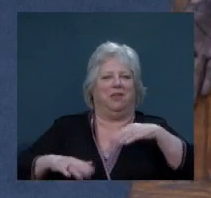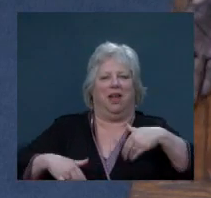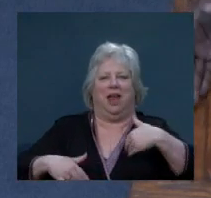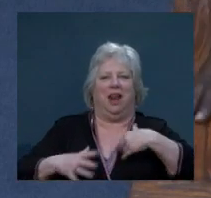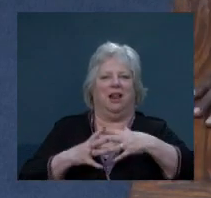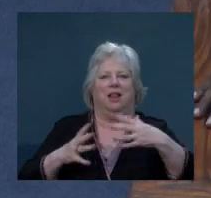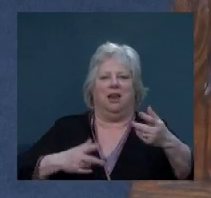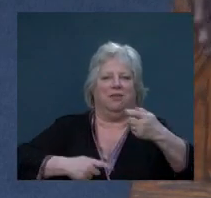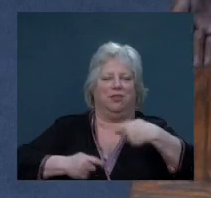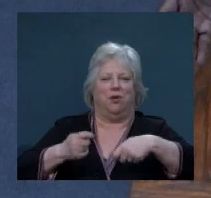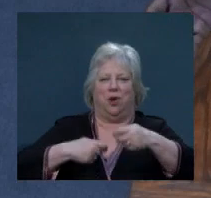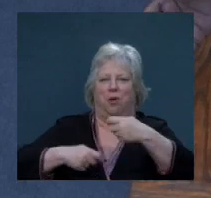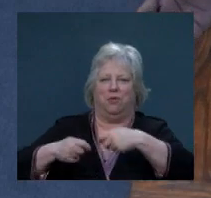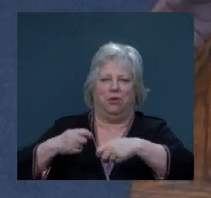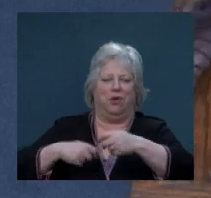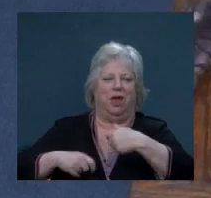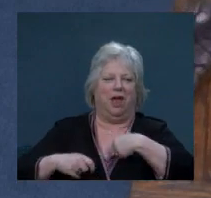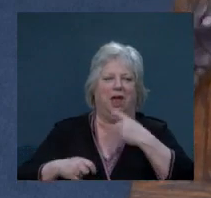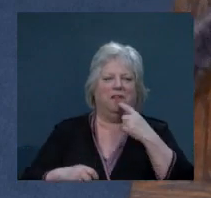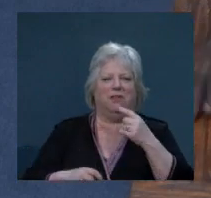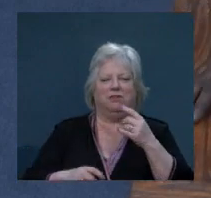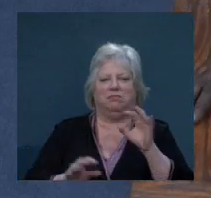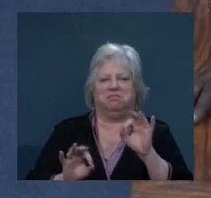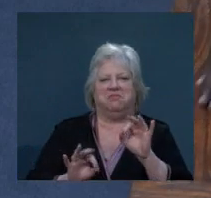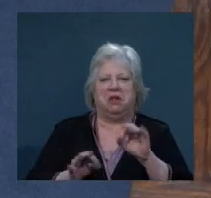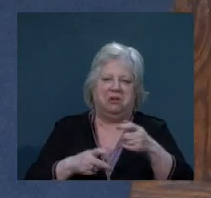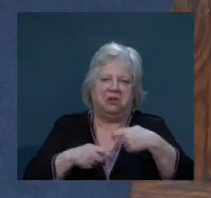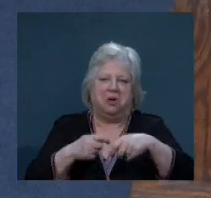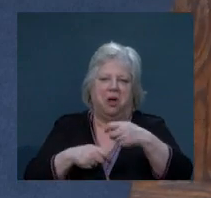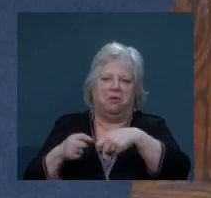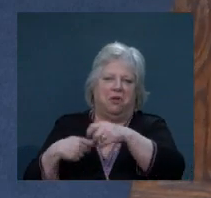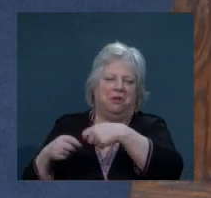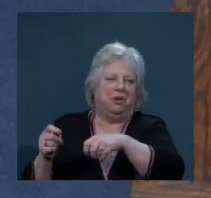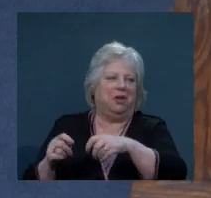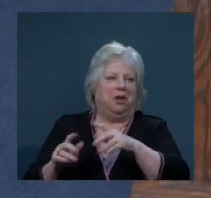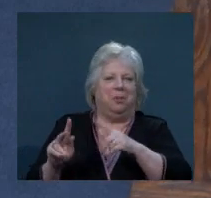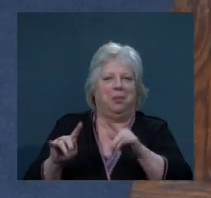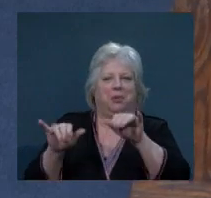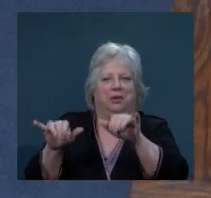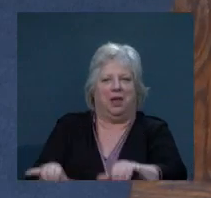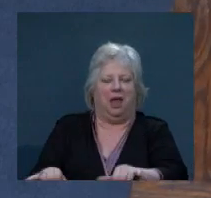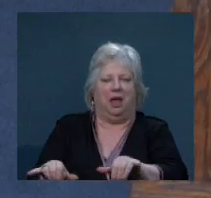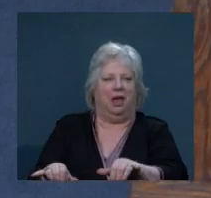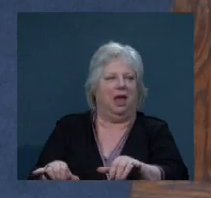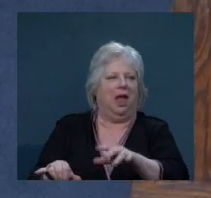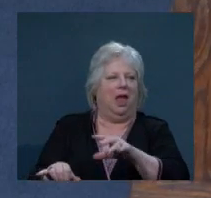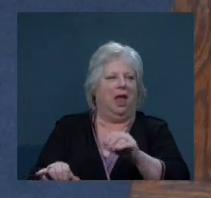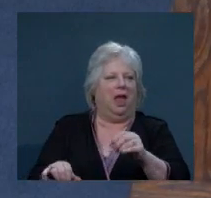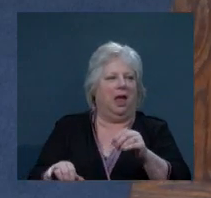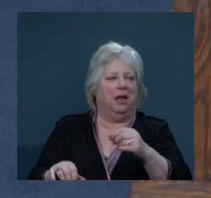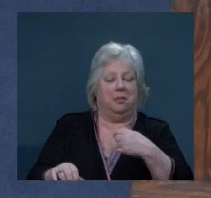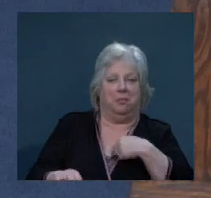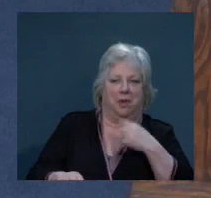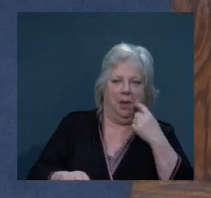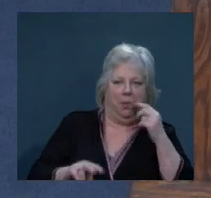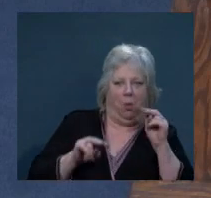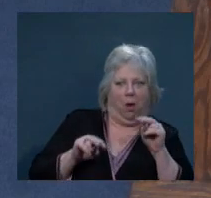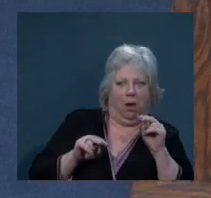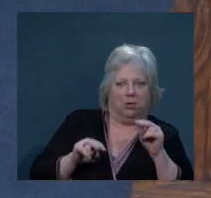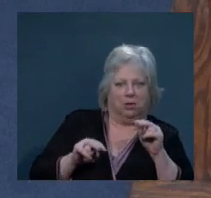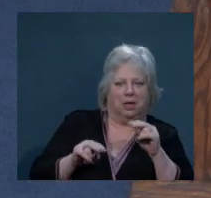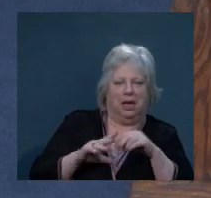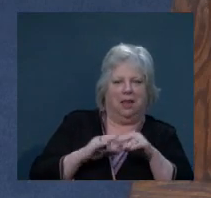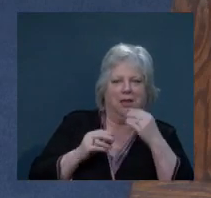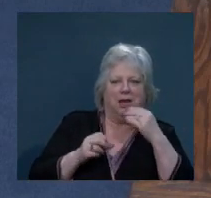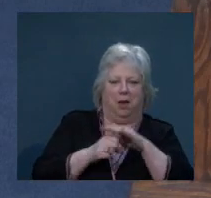much turnover. I have very little turnover. And being a watchdog in the neighborhood, we be on